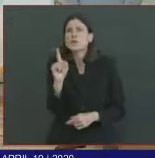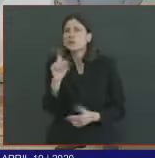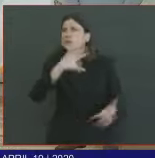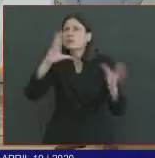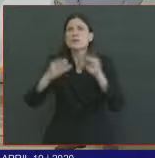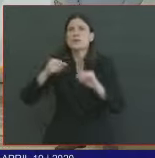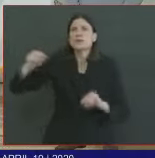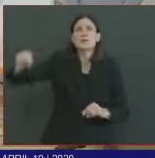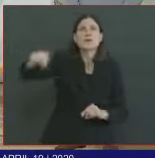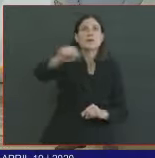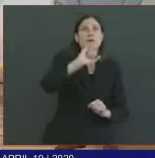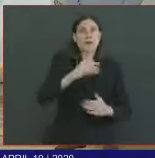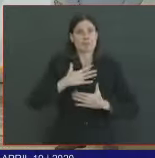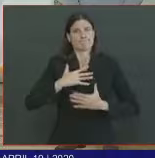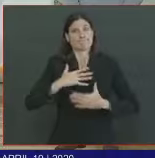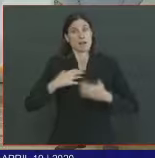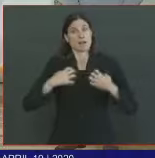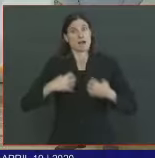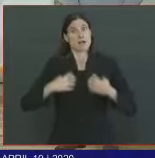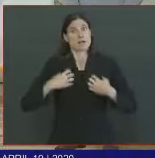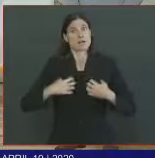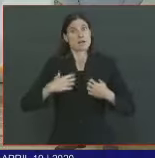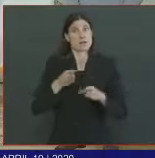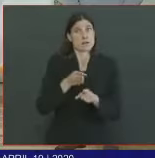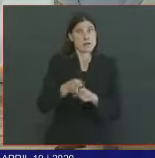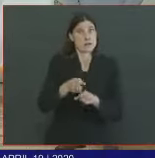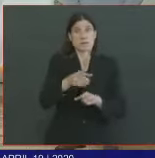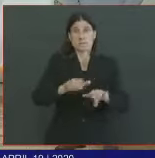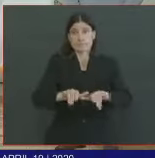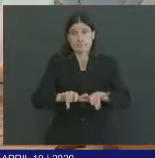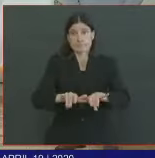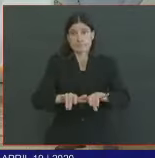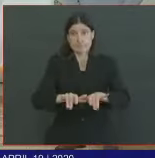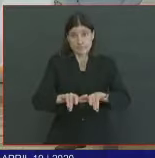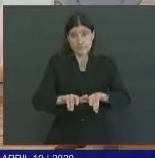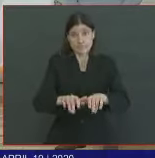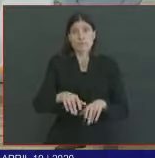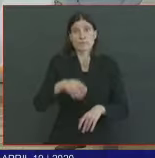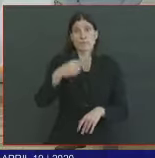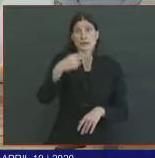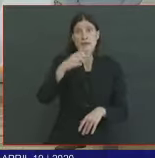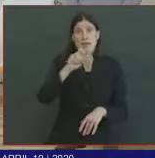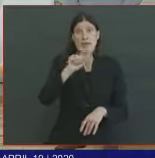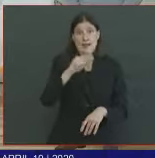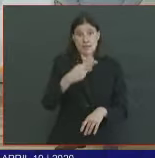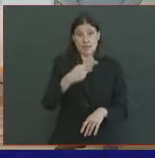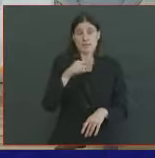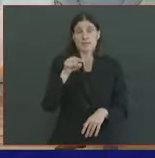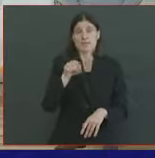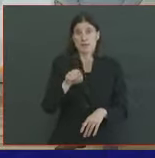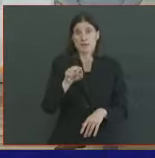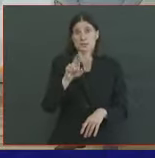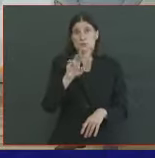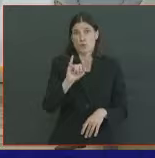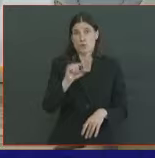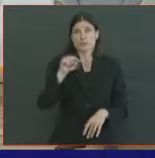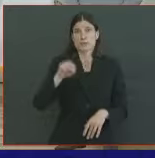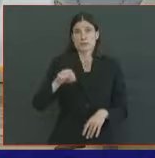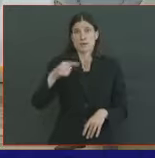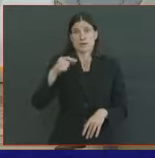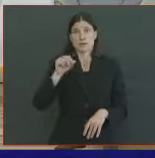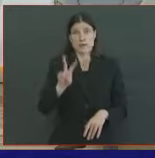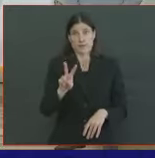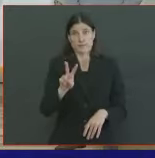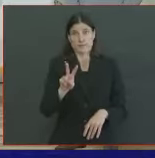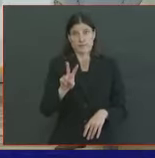COVID/testing. We have this information in Spanish as well on our COVID-19 page. Please do remember, though, if you're going to go to one of the respiratory clinics, you need to call